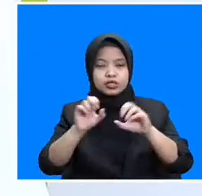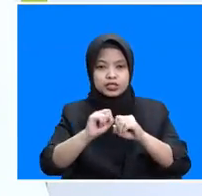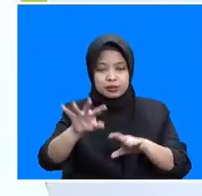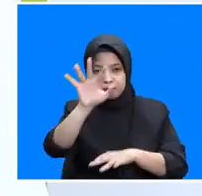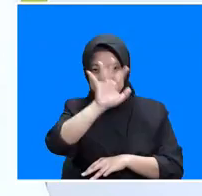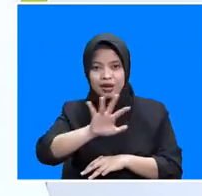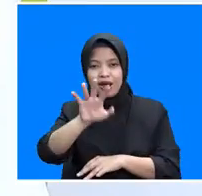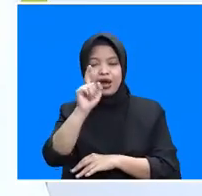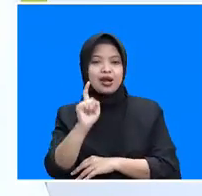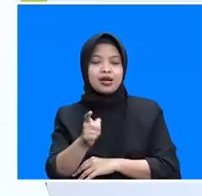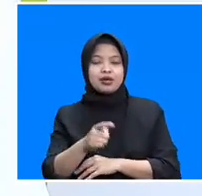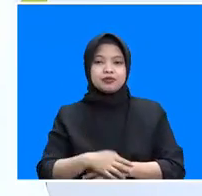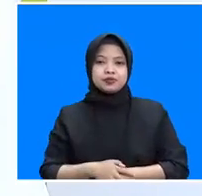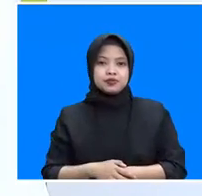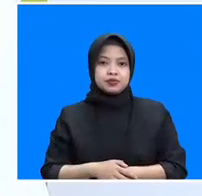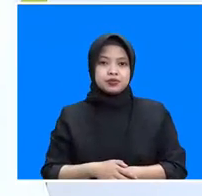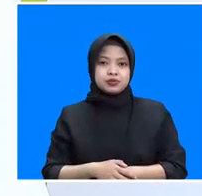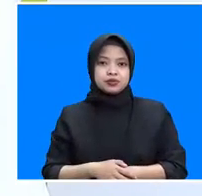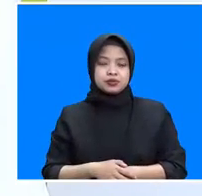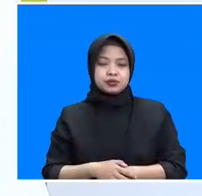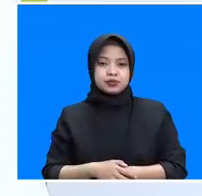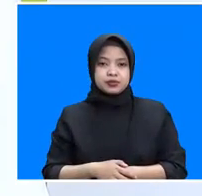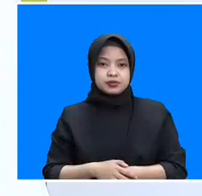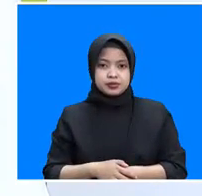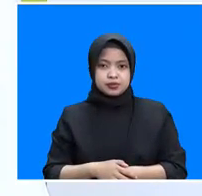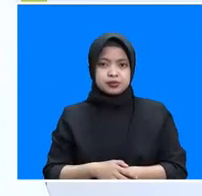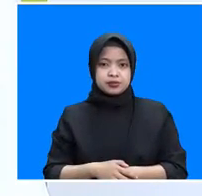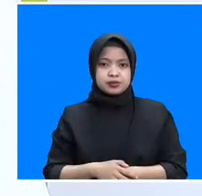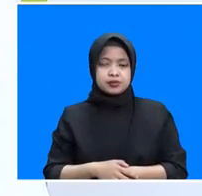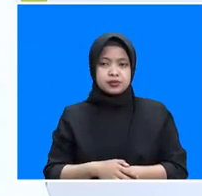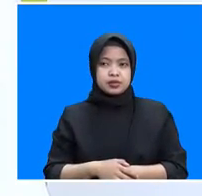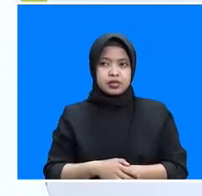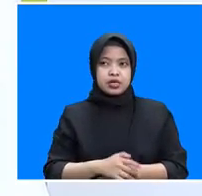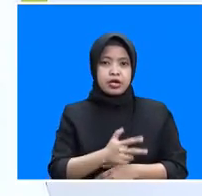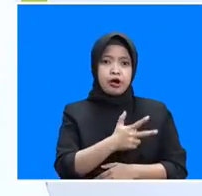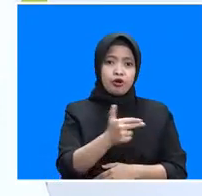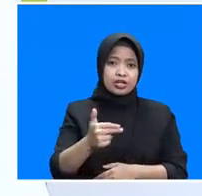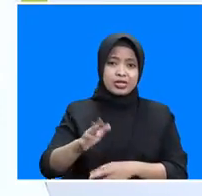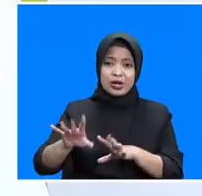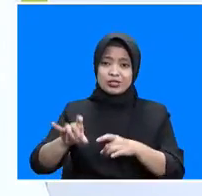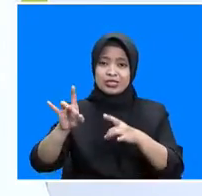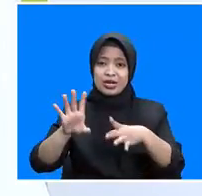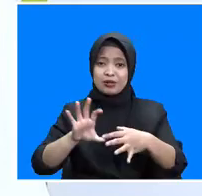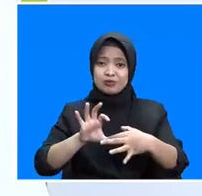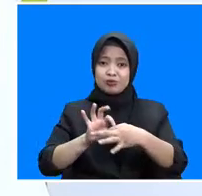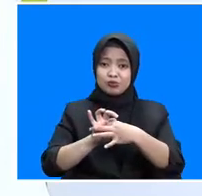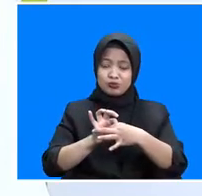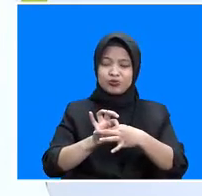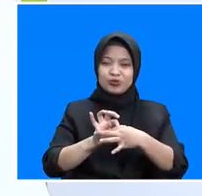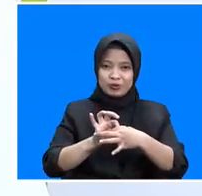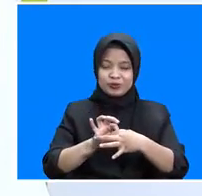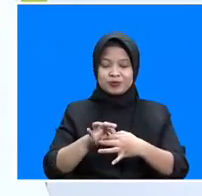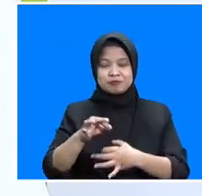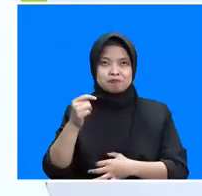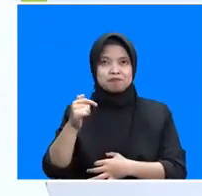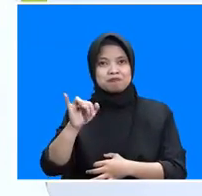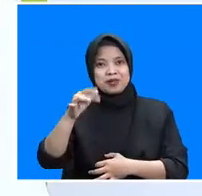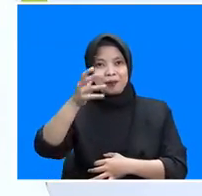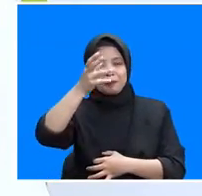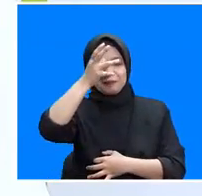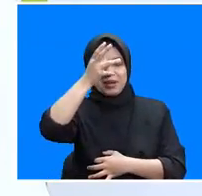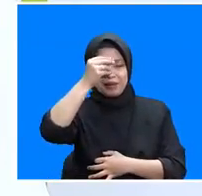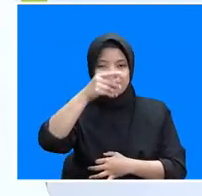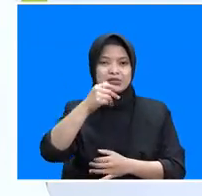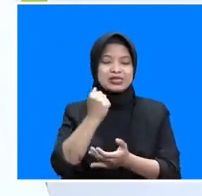the bilateral relationship, so understand your department, your ministry mm-hmm. and my Department of